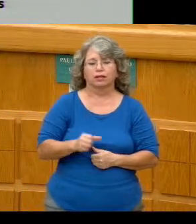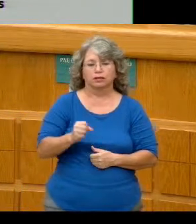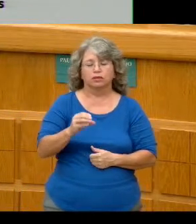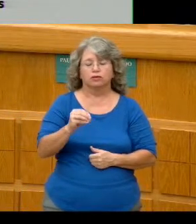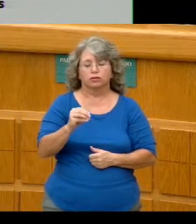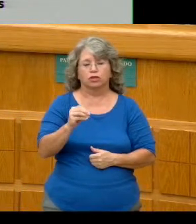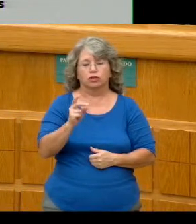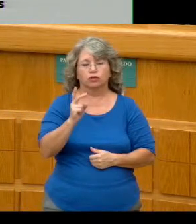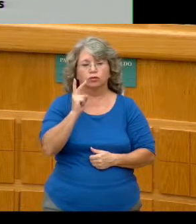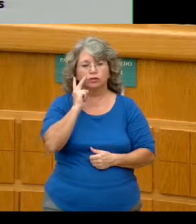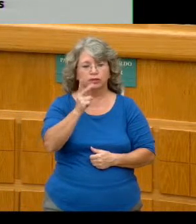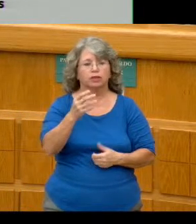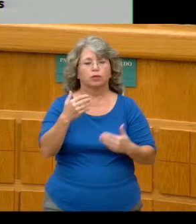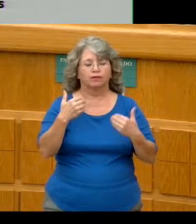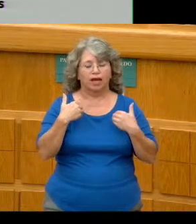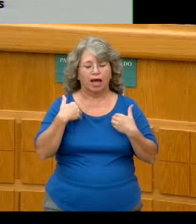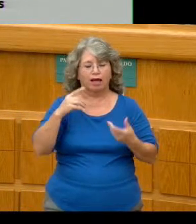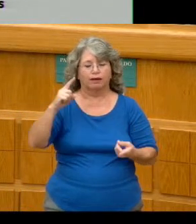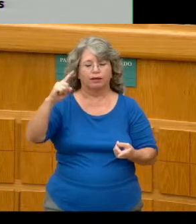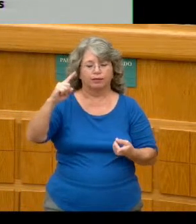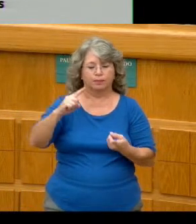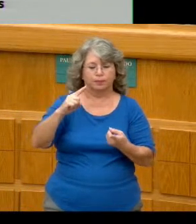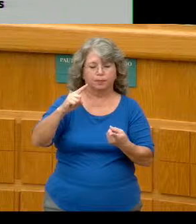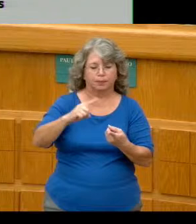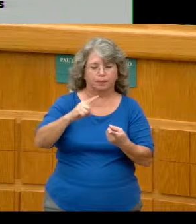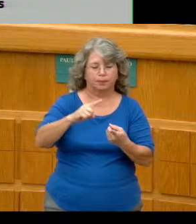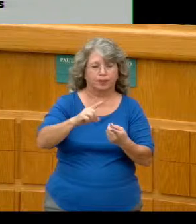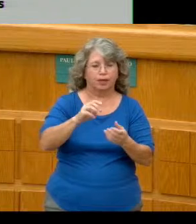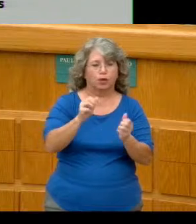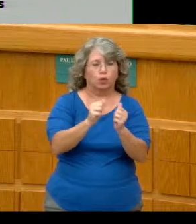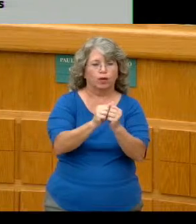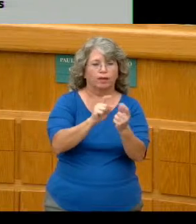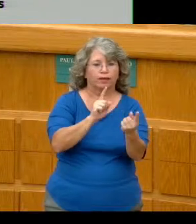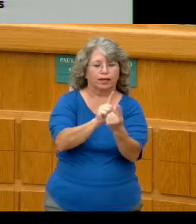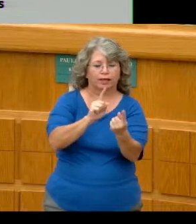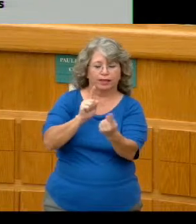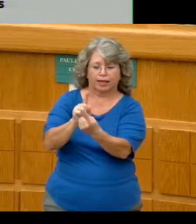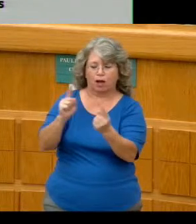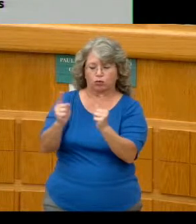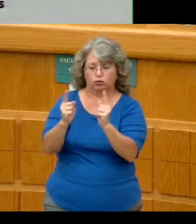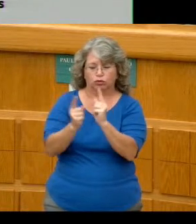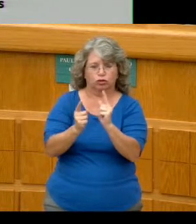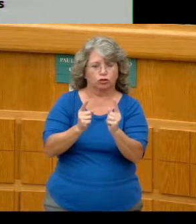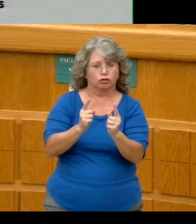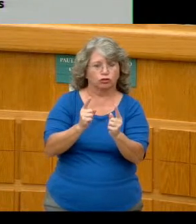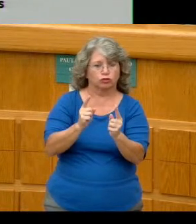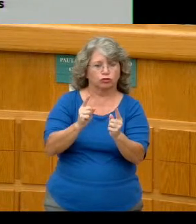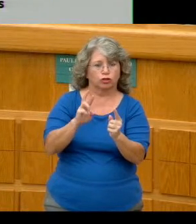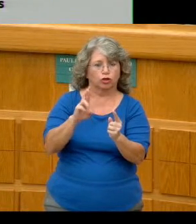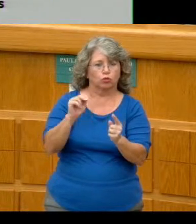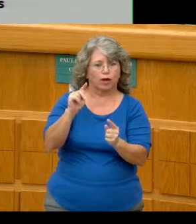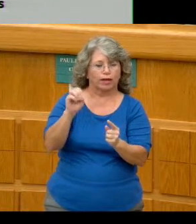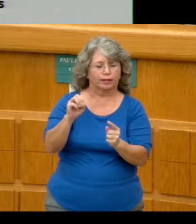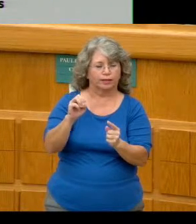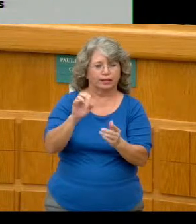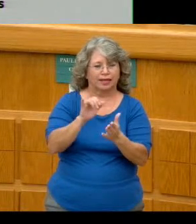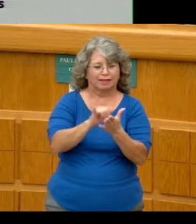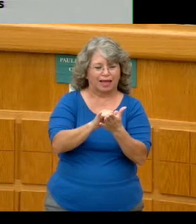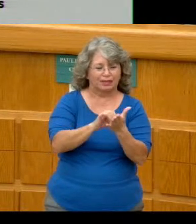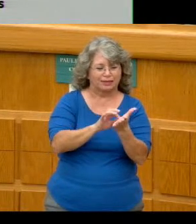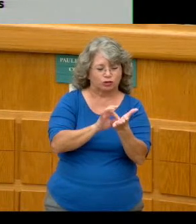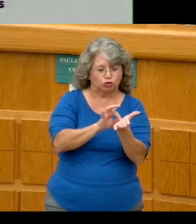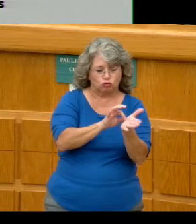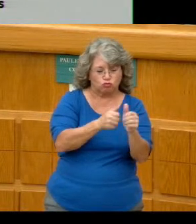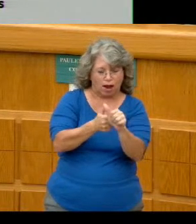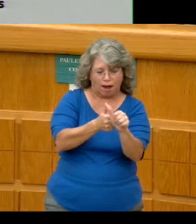decline in the encounter rate. And this encounter rate is it's tracking cell phones and where they are, and do they come close to